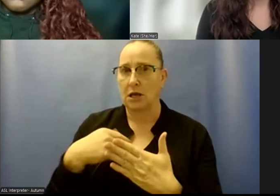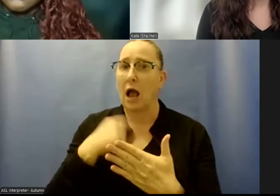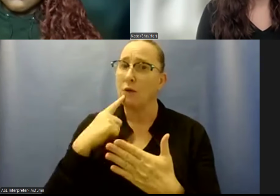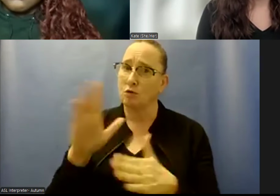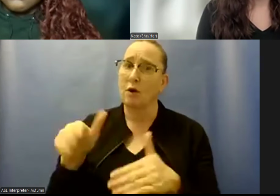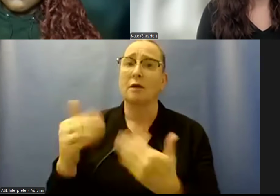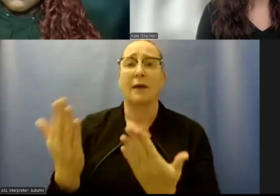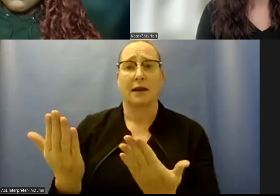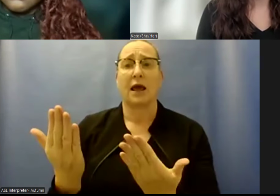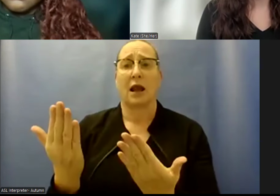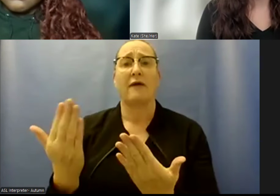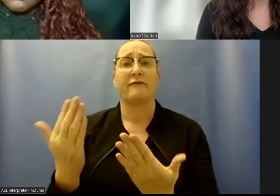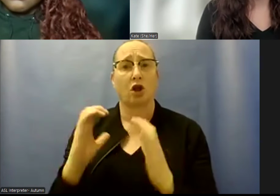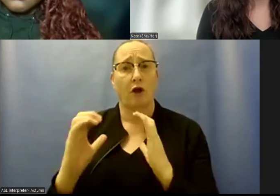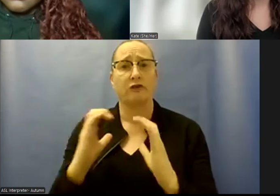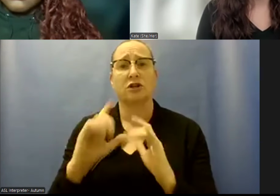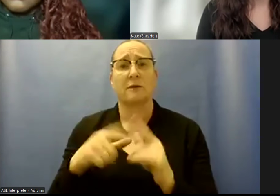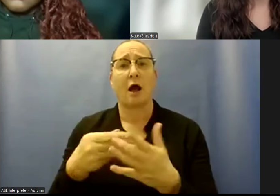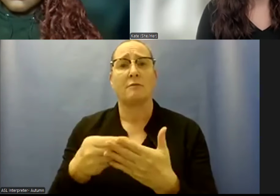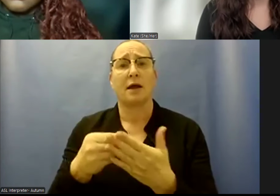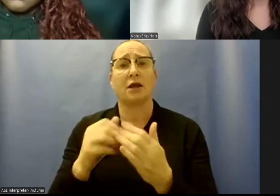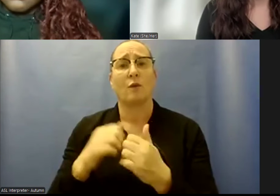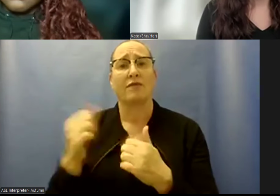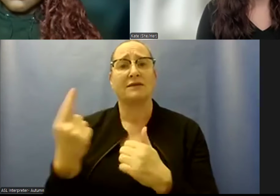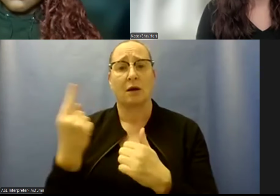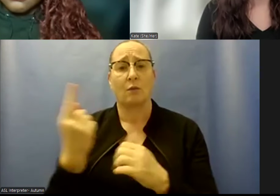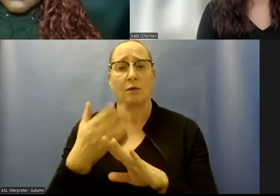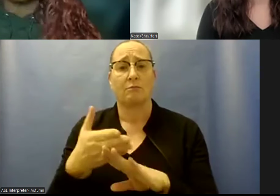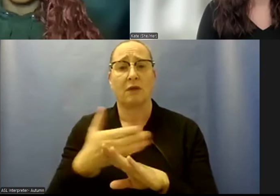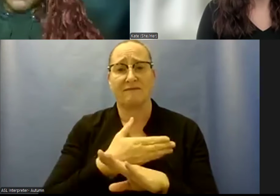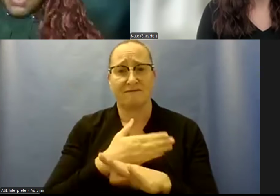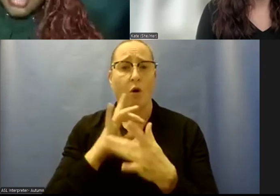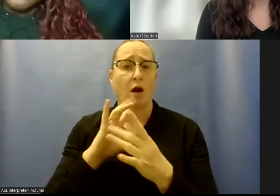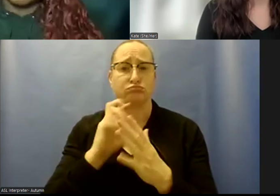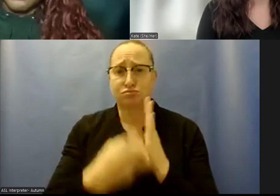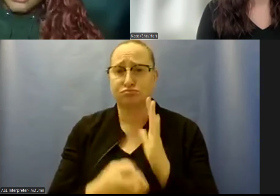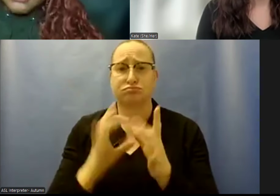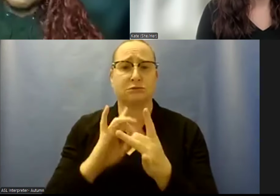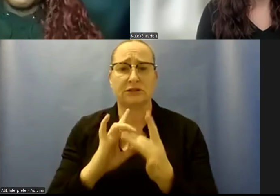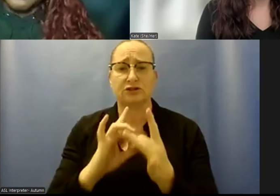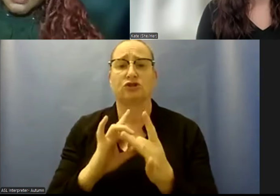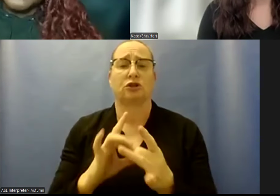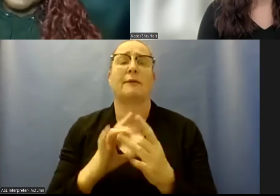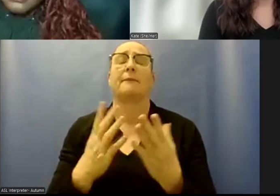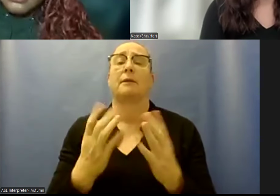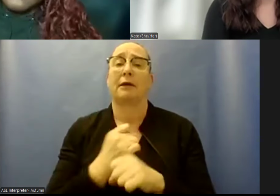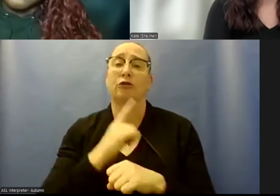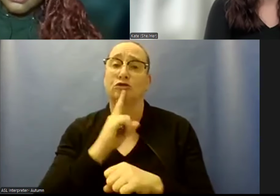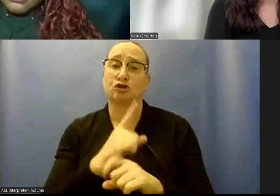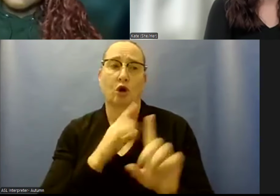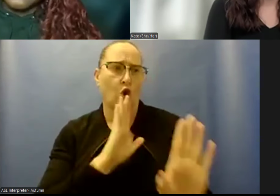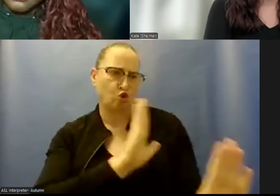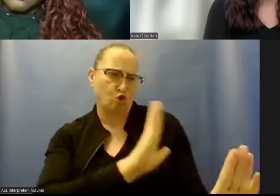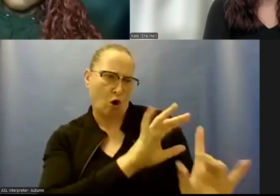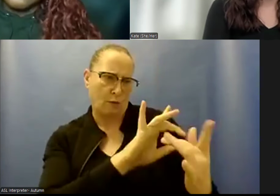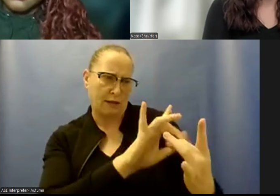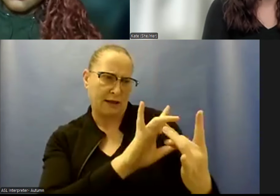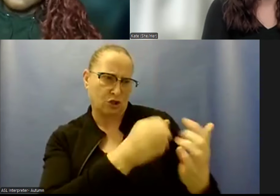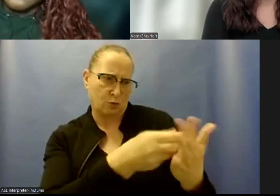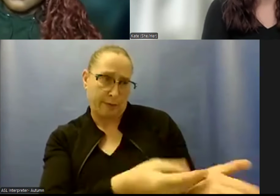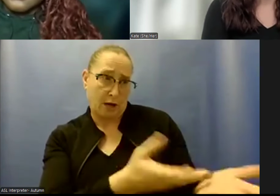having conversations about money with someone before you get into a relationship with them, making sure, hey, what's your relationship with money